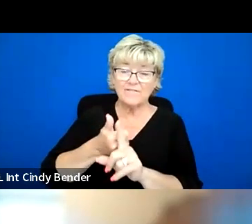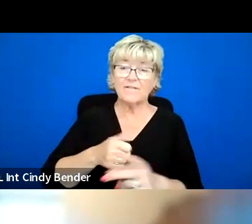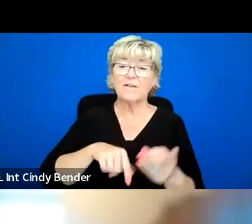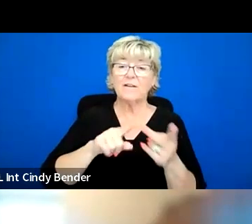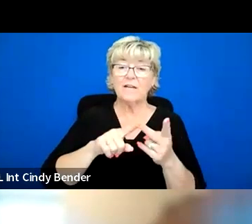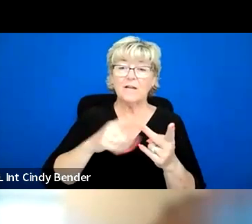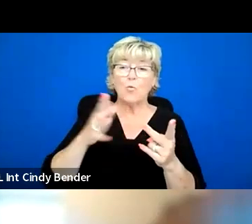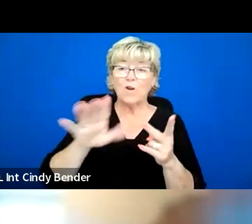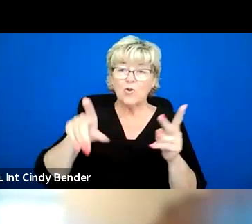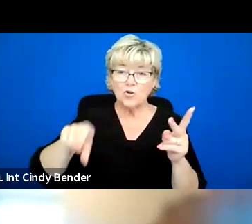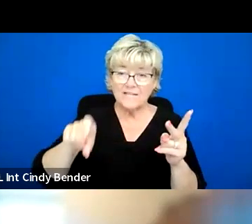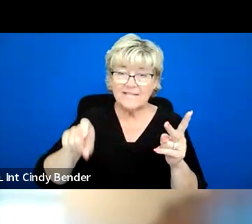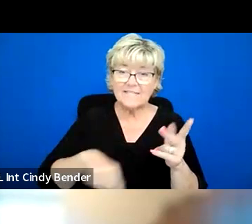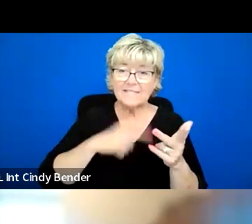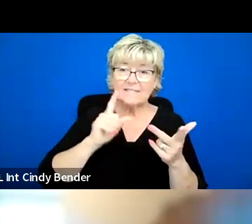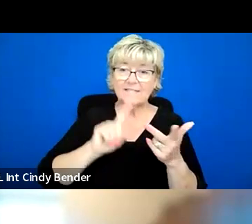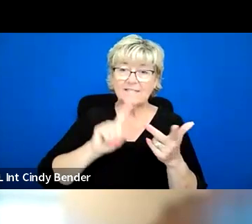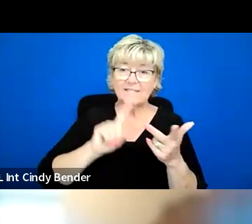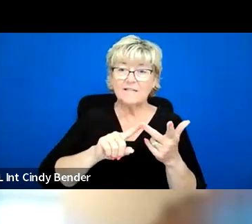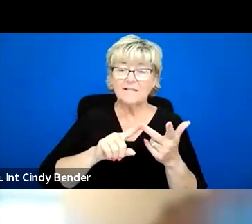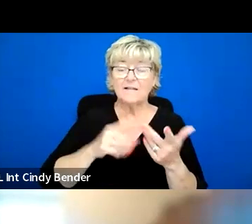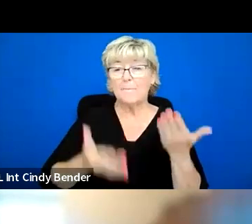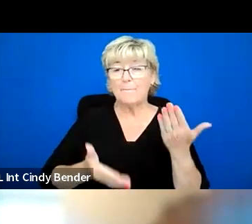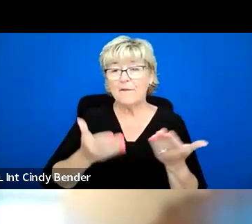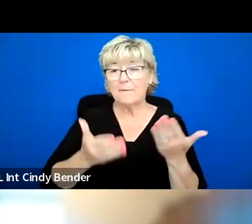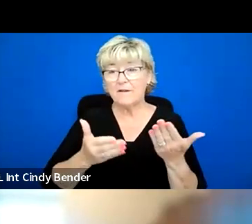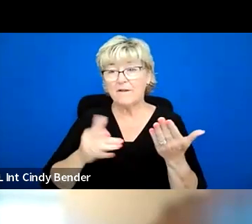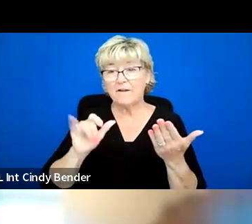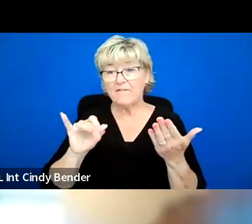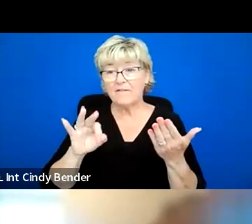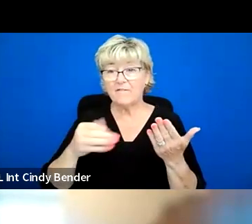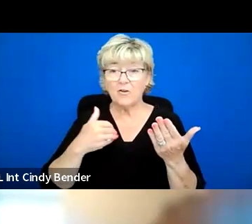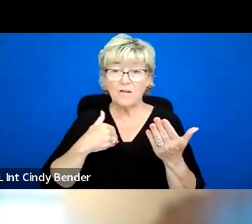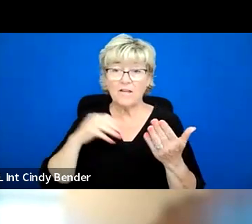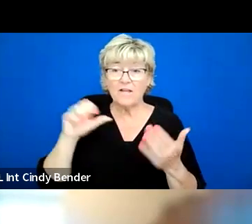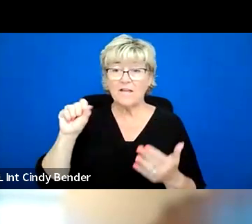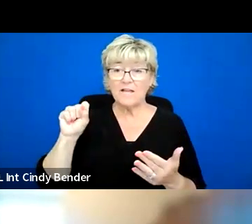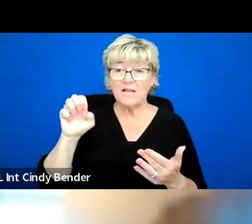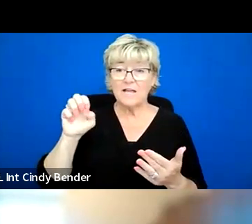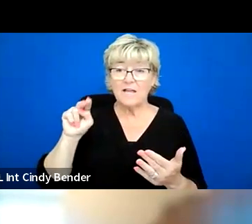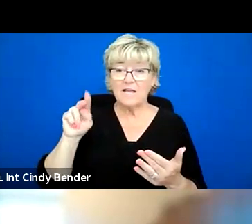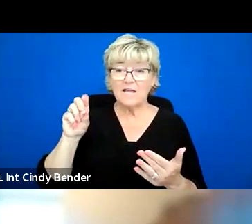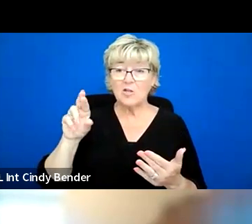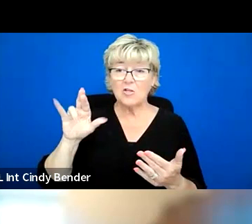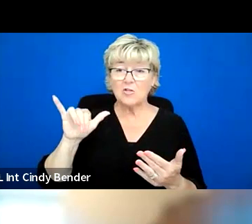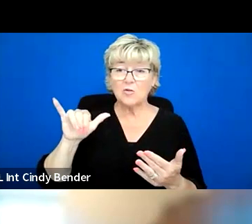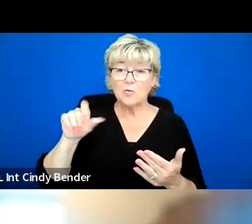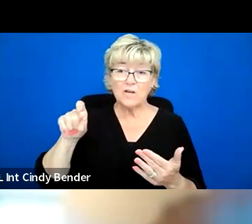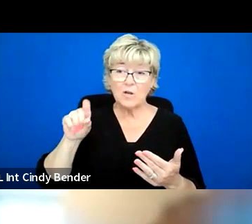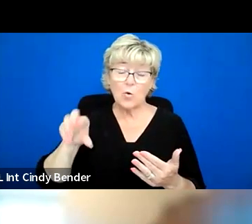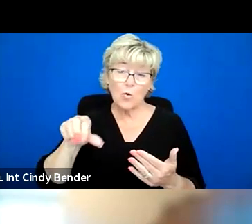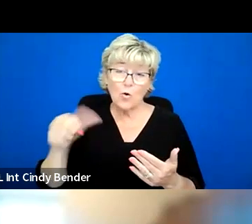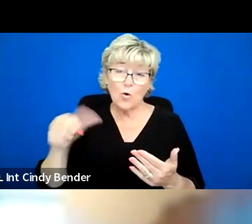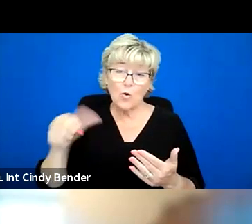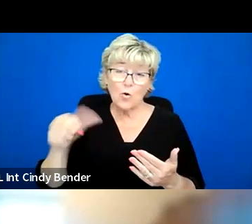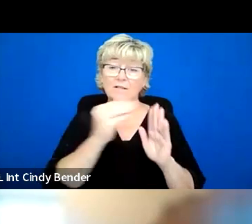your needs, about maybe if you have sensory needs or other needs, you can list